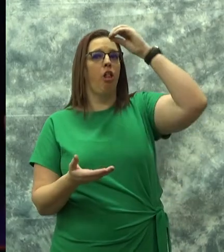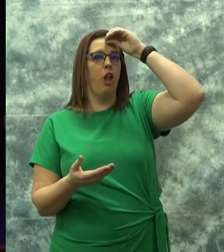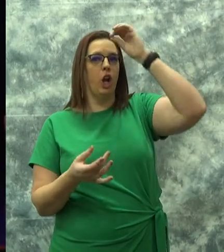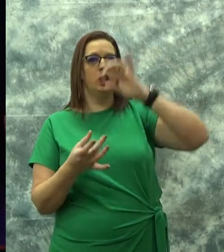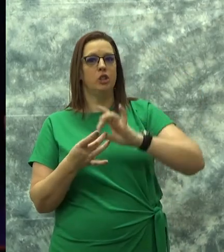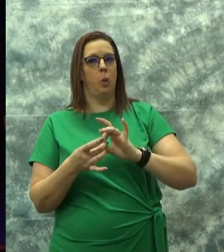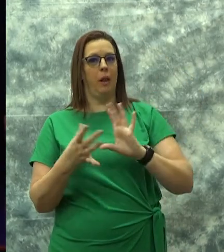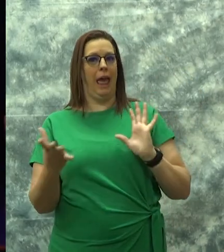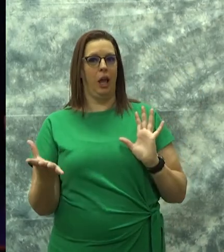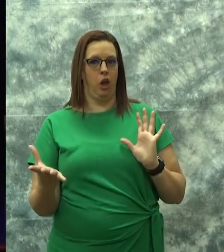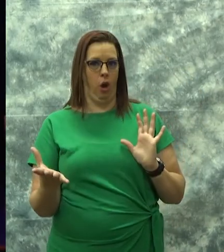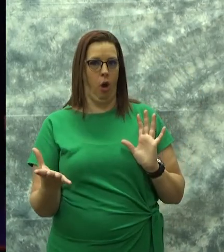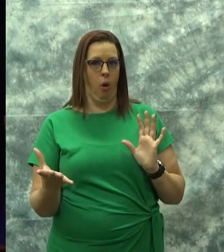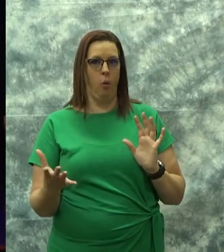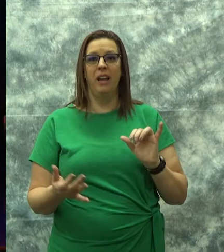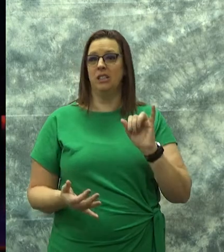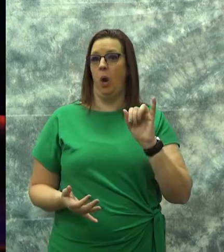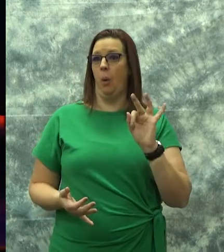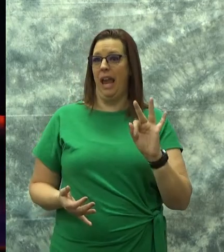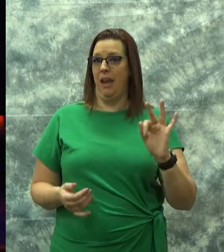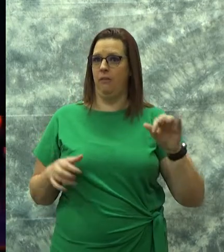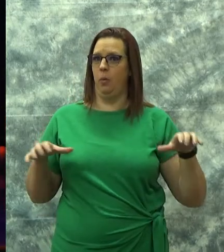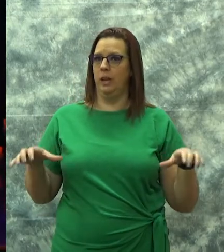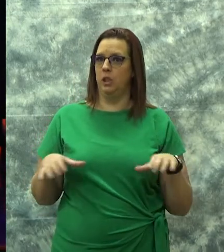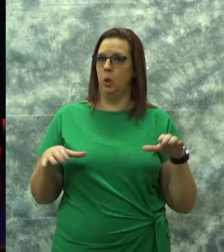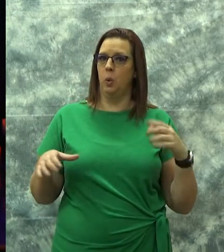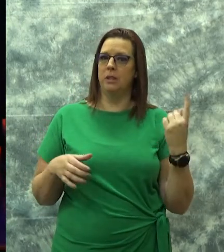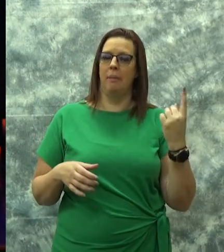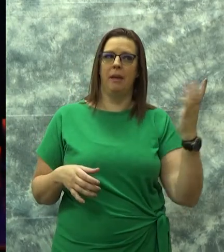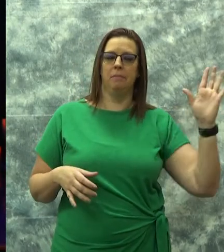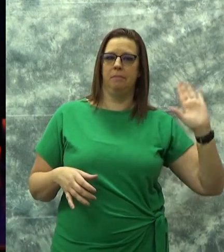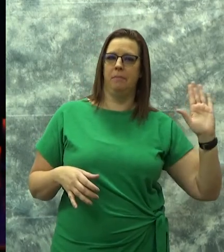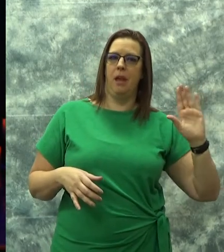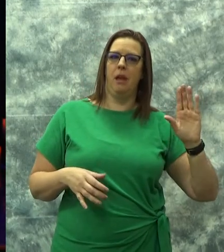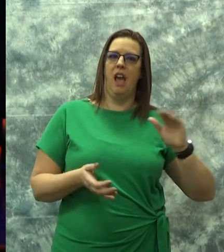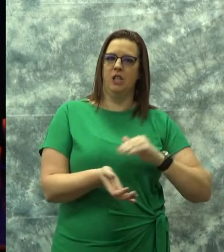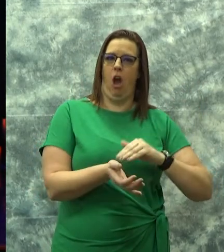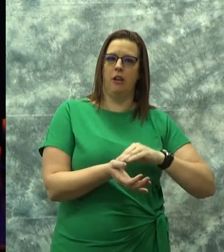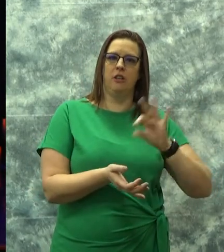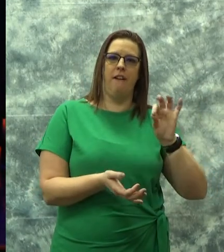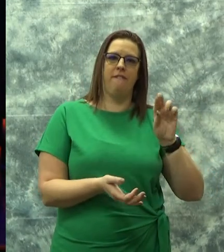go. And if we hearken back to something Dr. Fred used to do, which I always